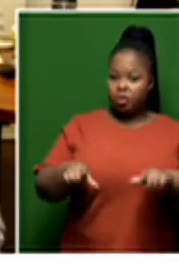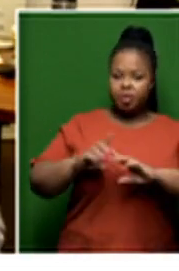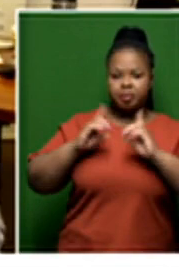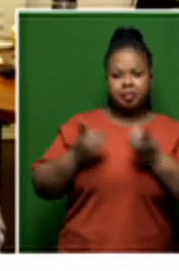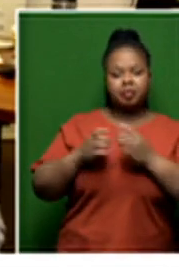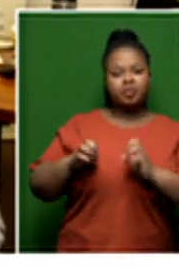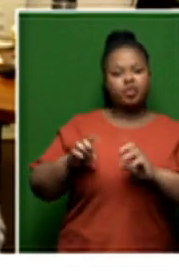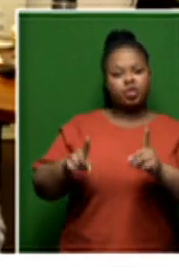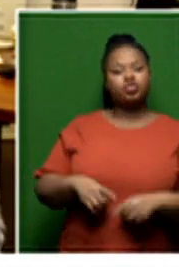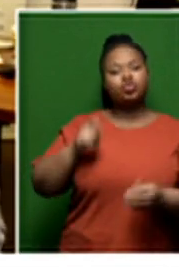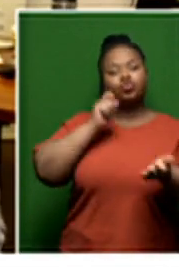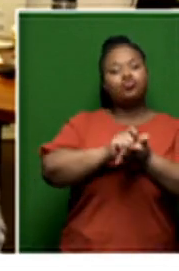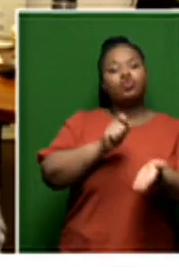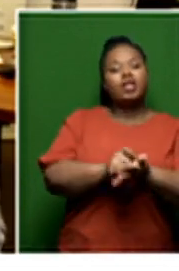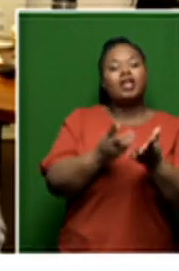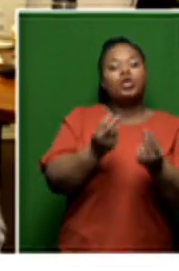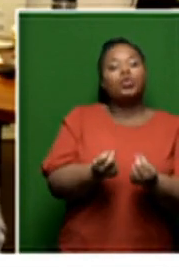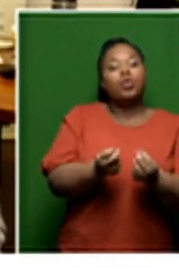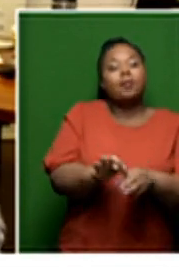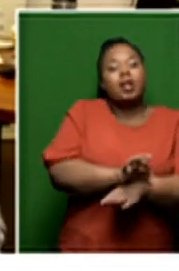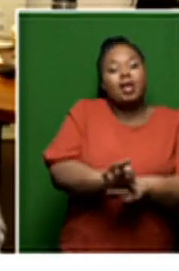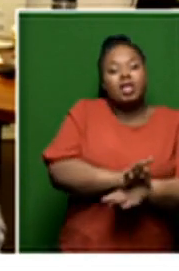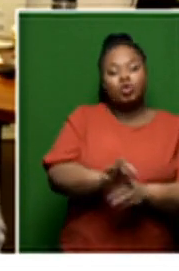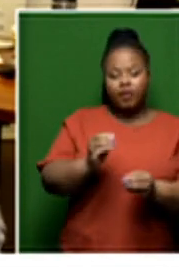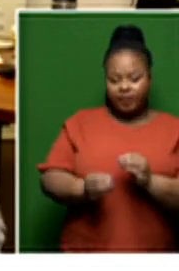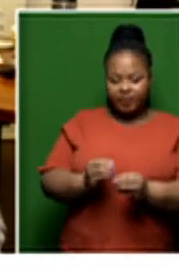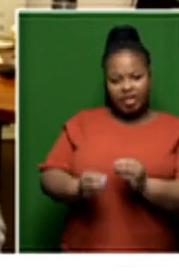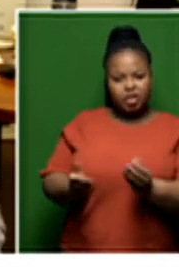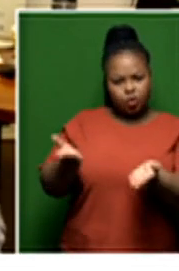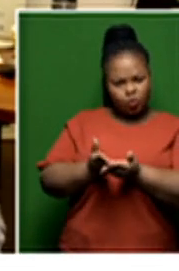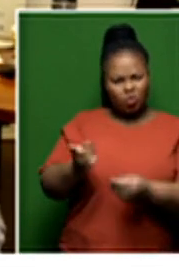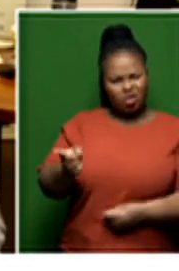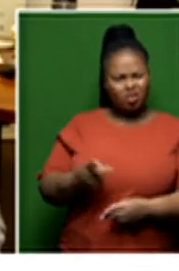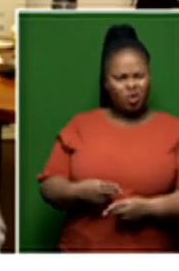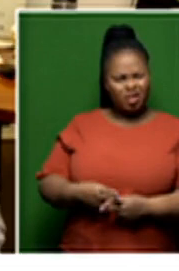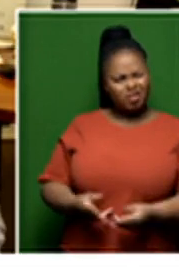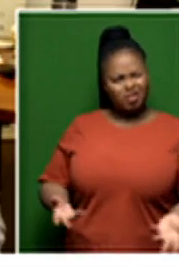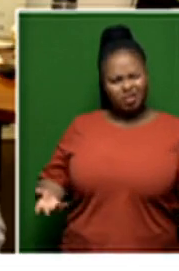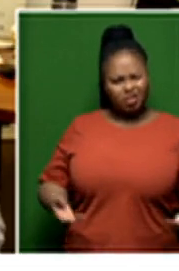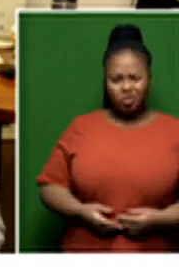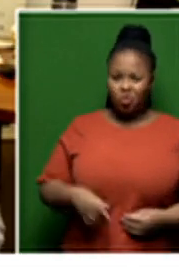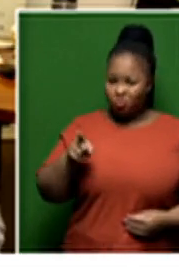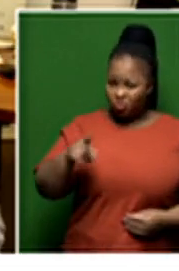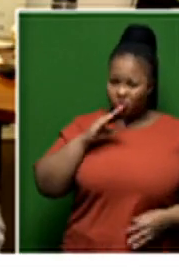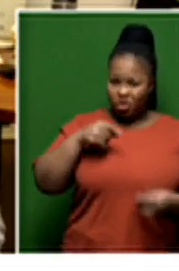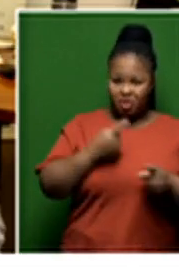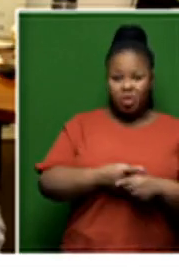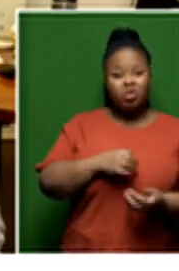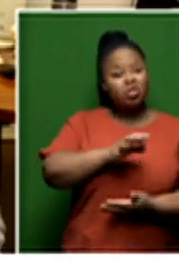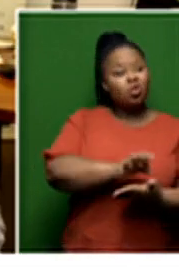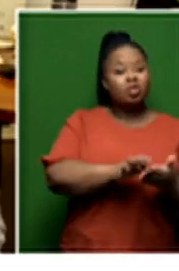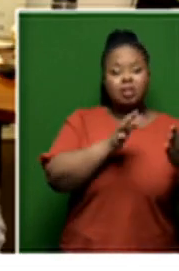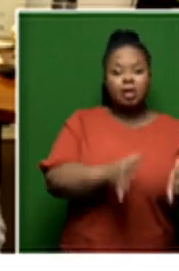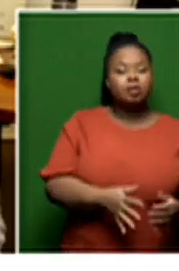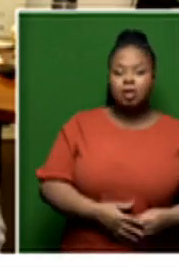of Basic Education to write a new plan to fix school toilets. So you speak about these